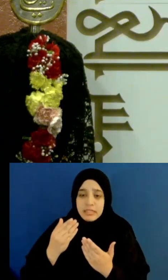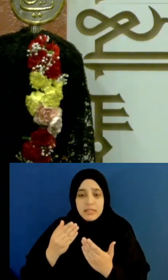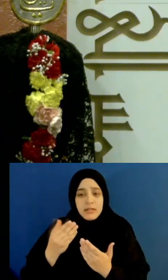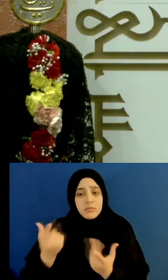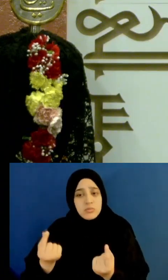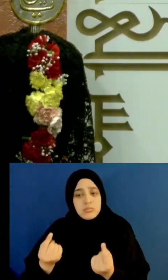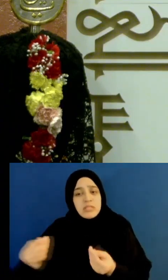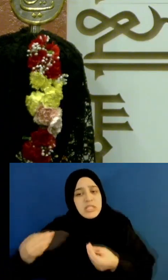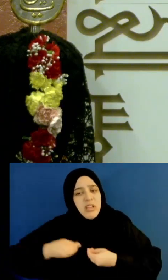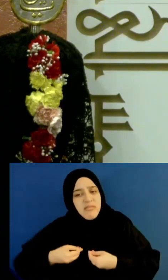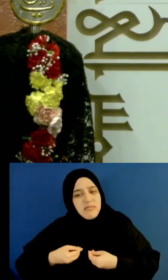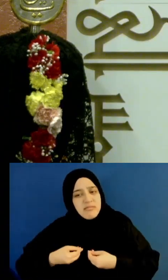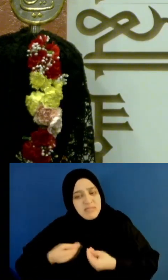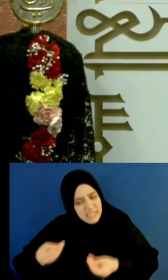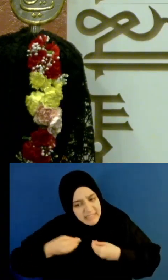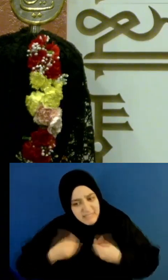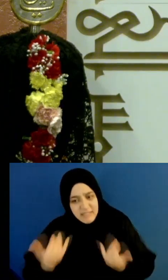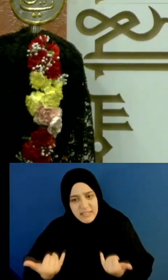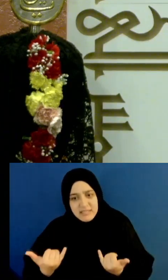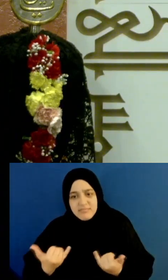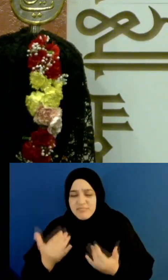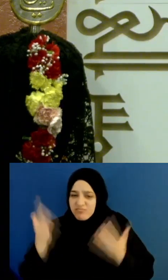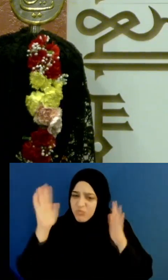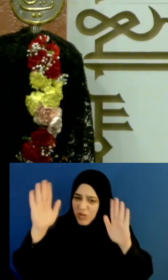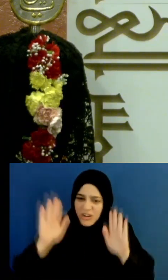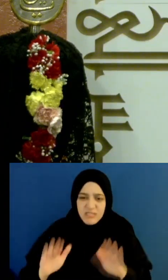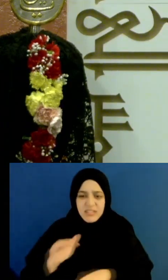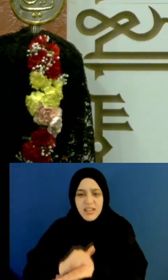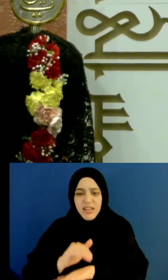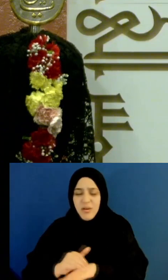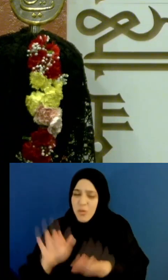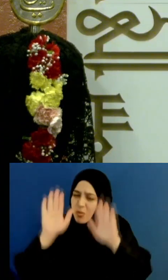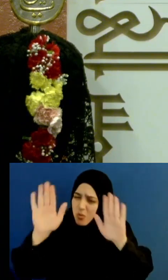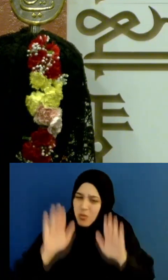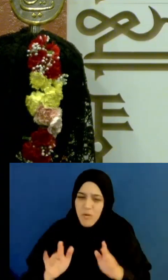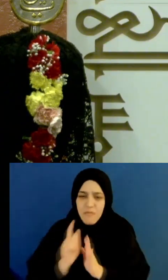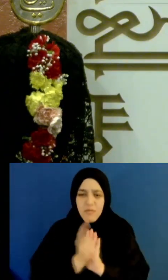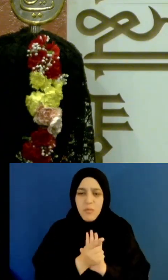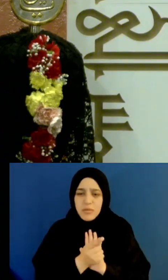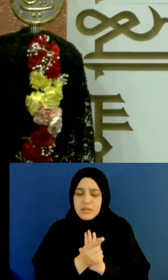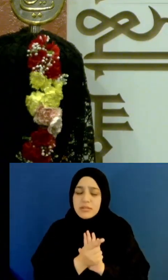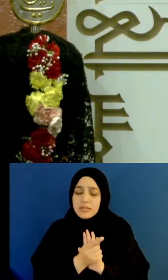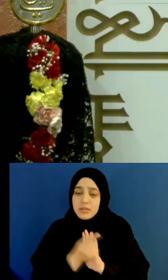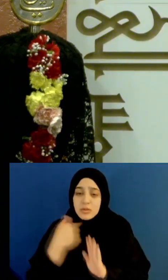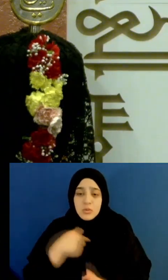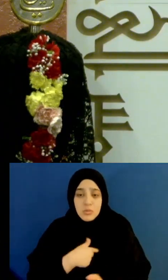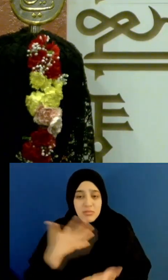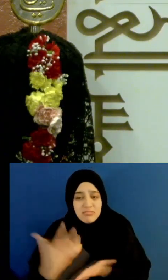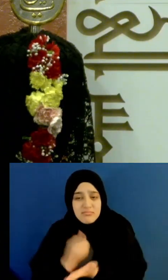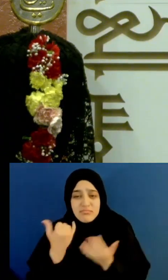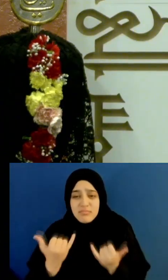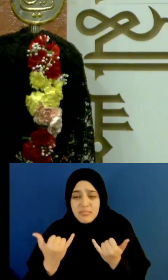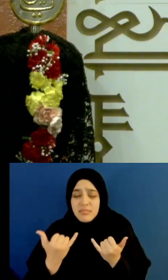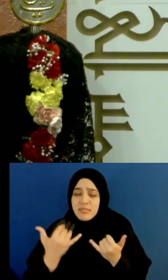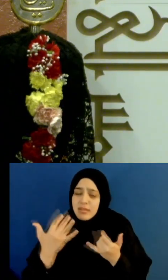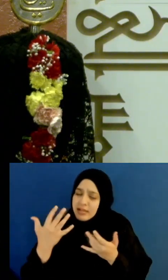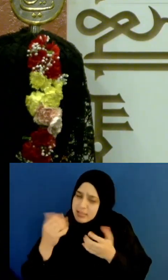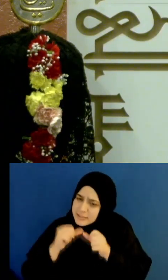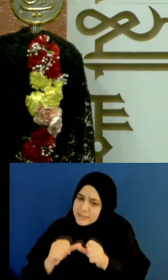night, wonderful moment, to continue seeking his nearness through the